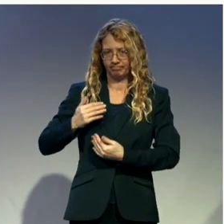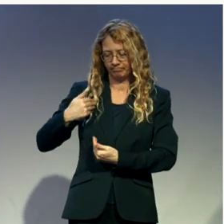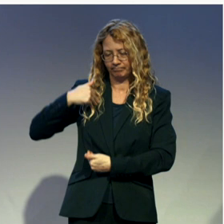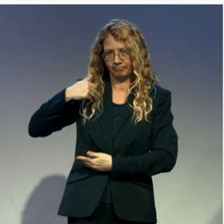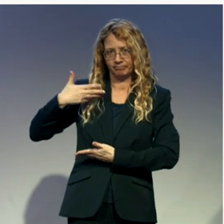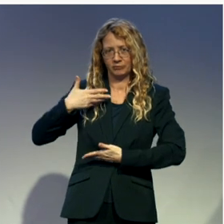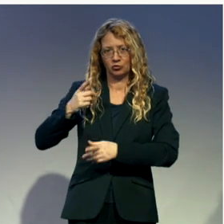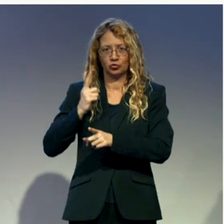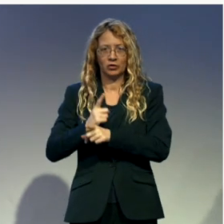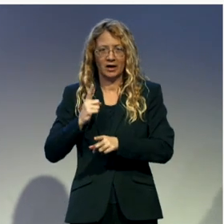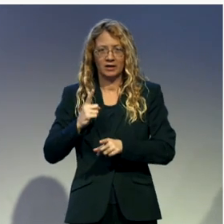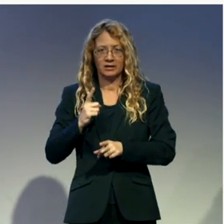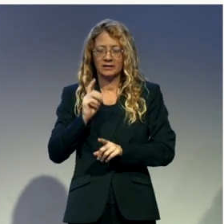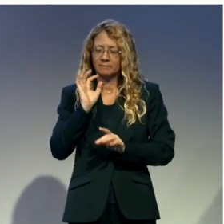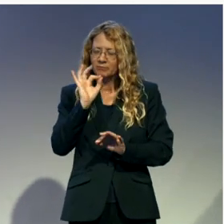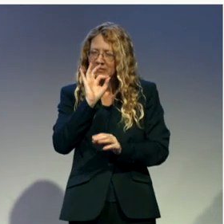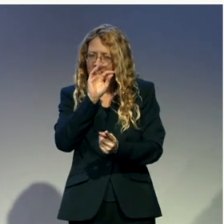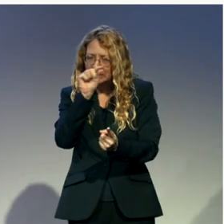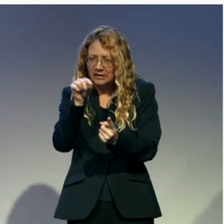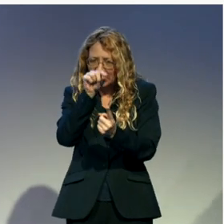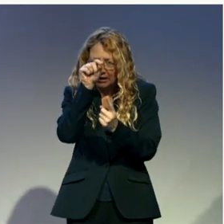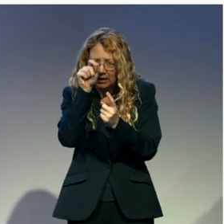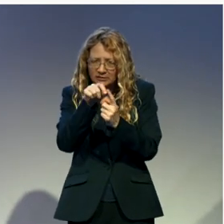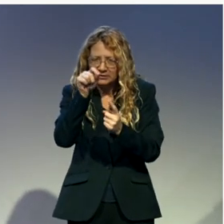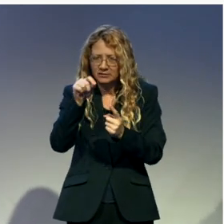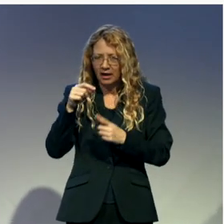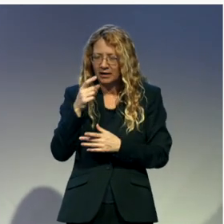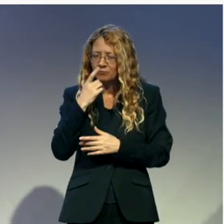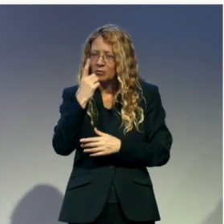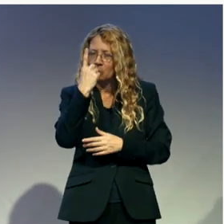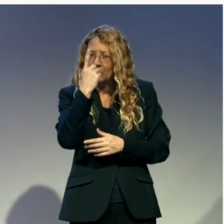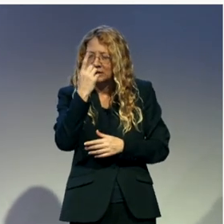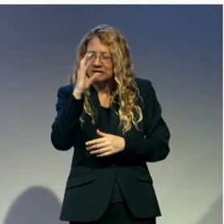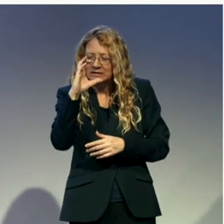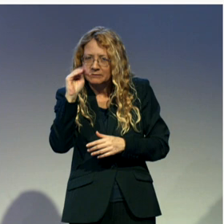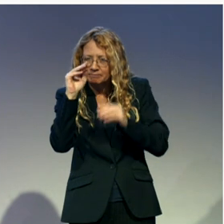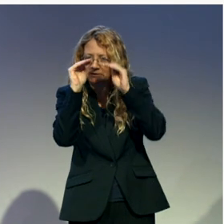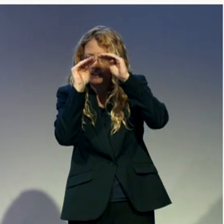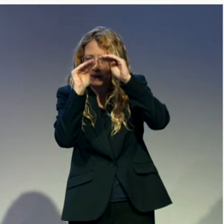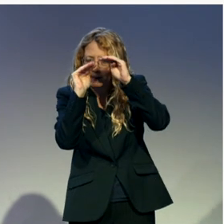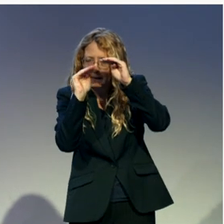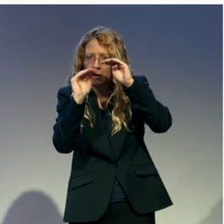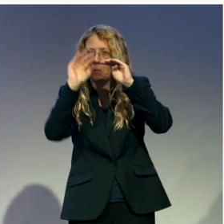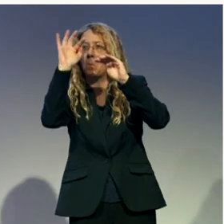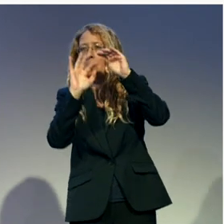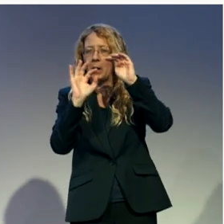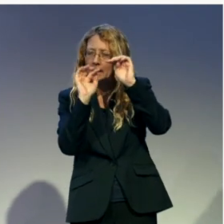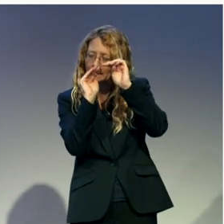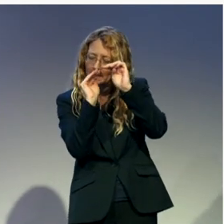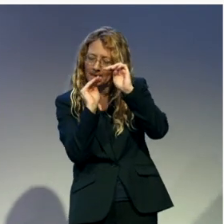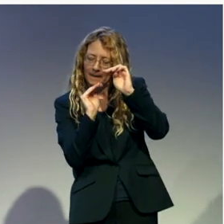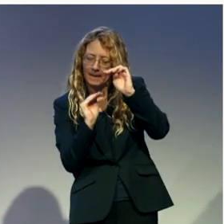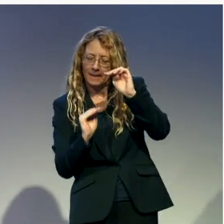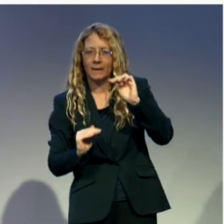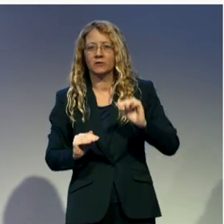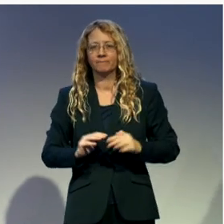absolutely precise, inch by inch. And this also takes a lot of tactile practice. So before we begin the